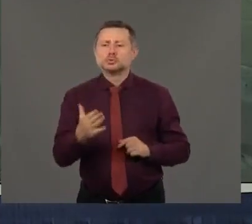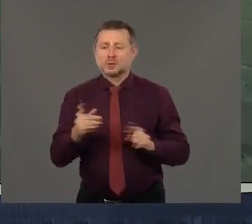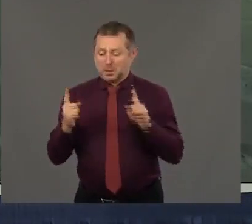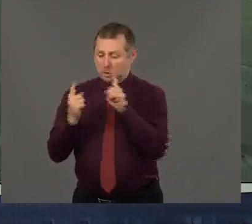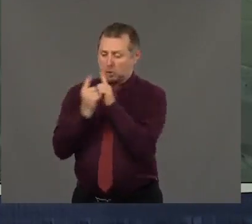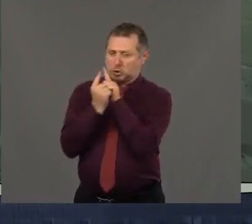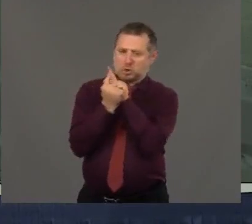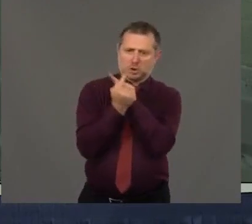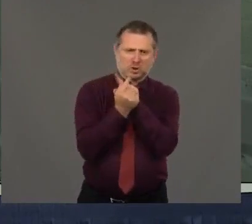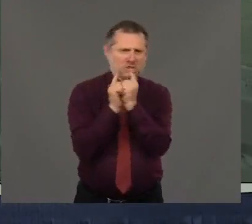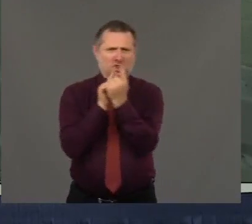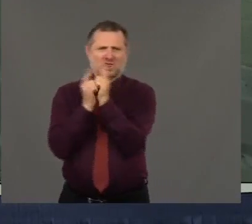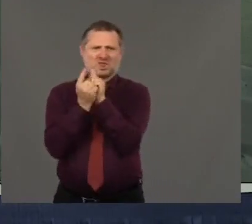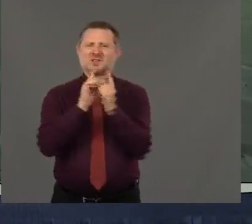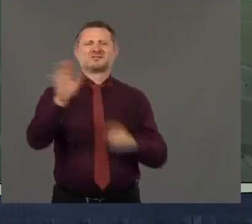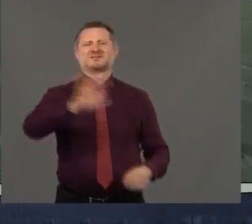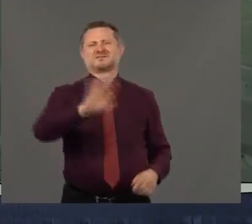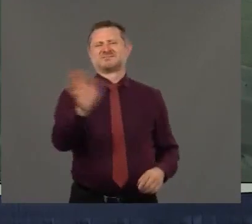two ends of the equation.